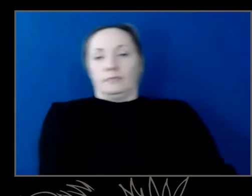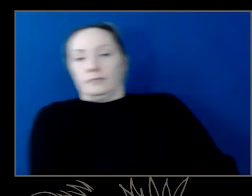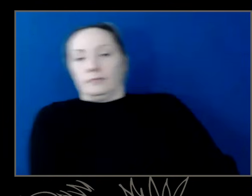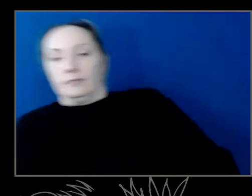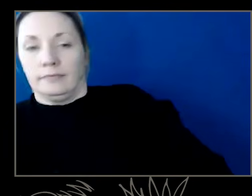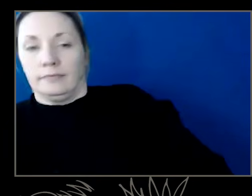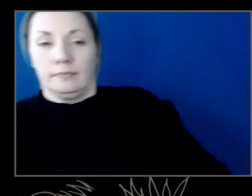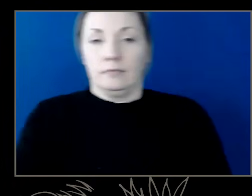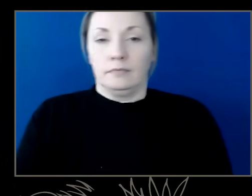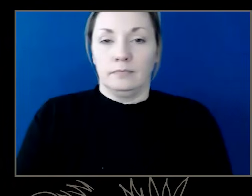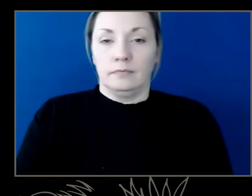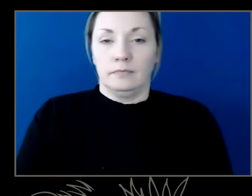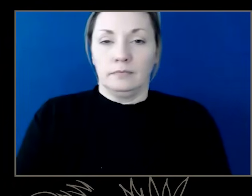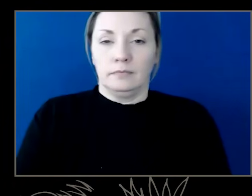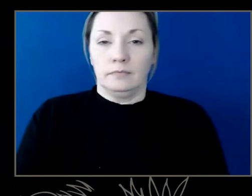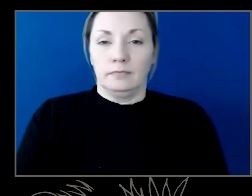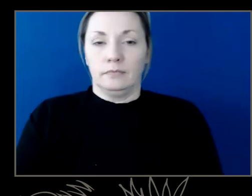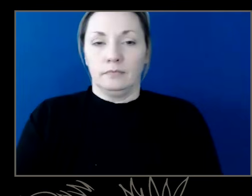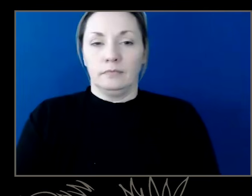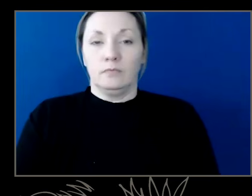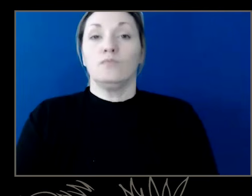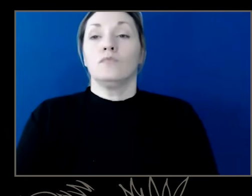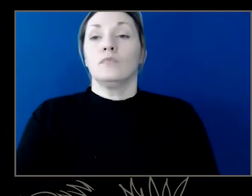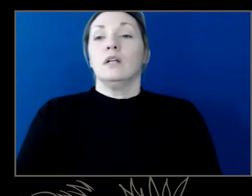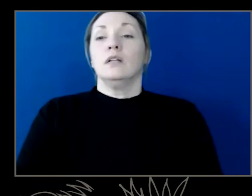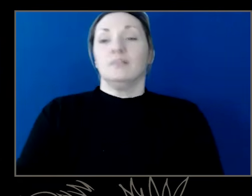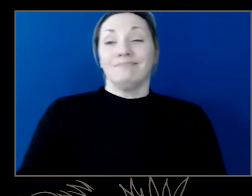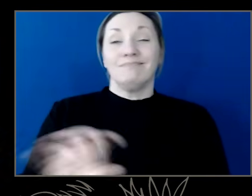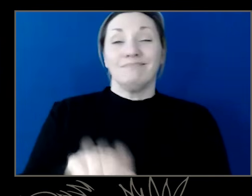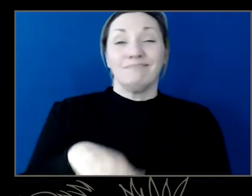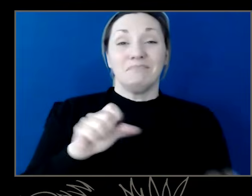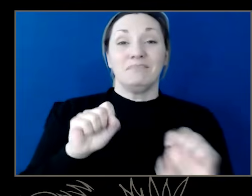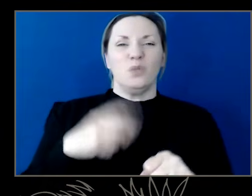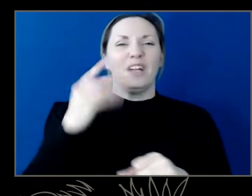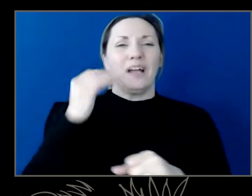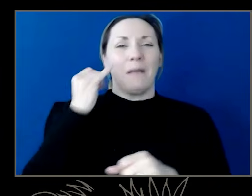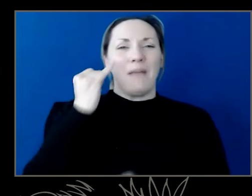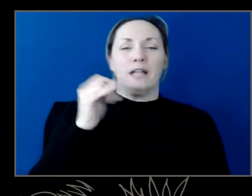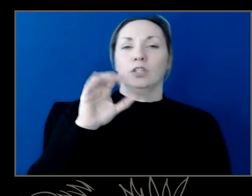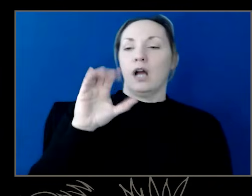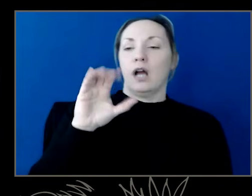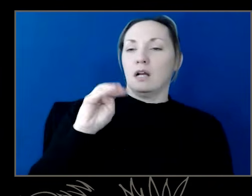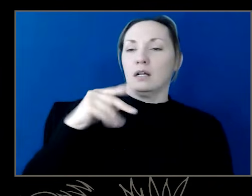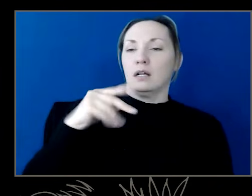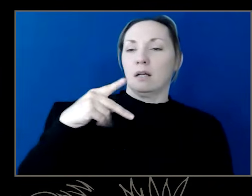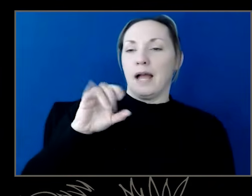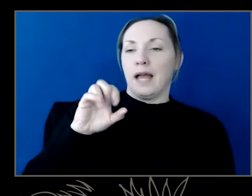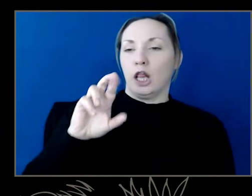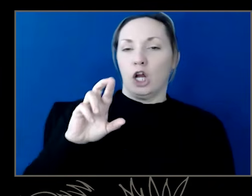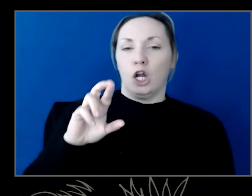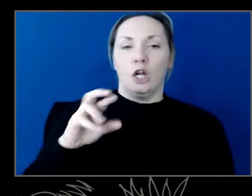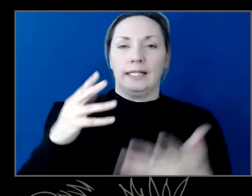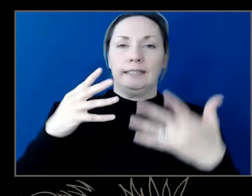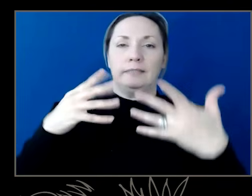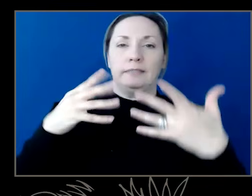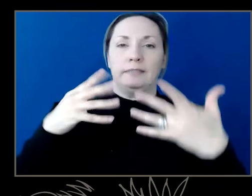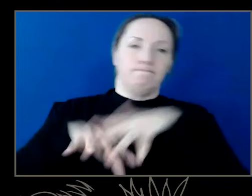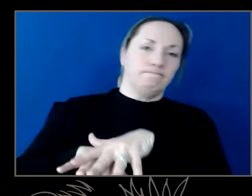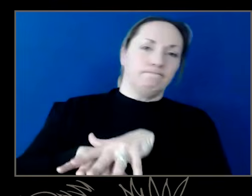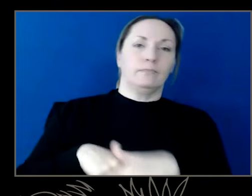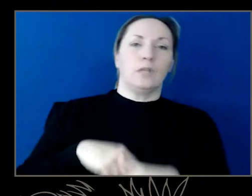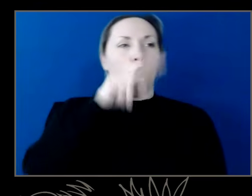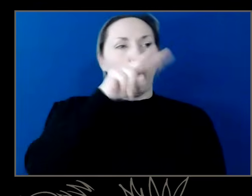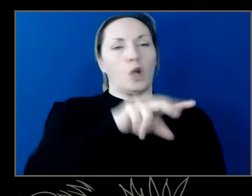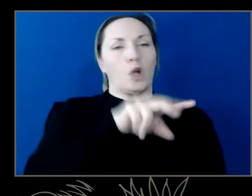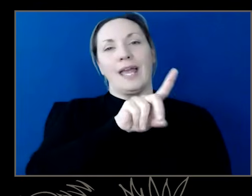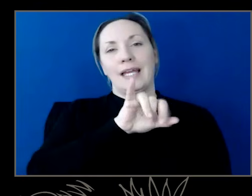So you can imagine right now what the compiler is thinking It's looking at my components directory. It's looking